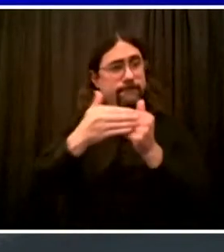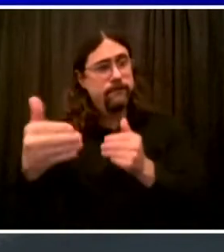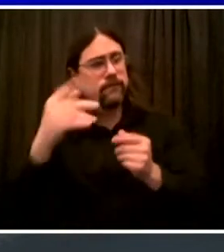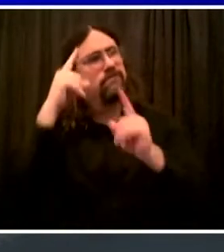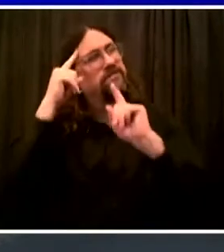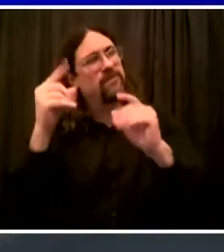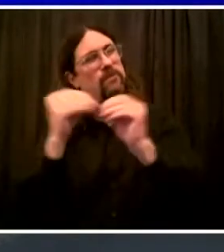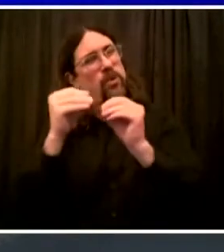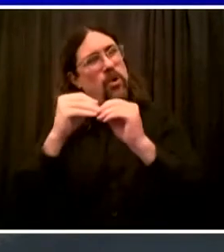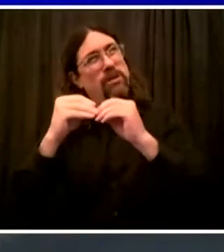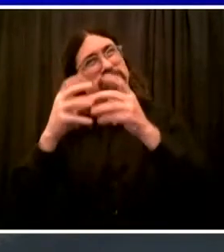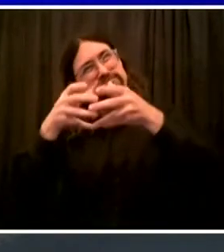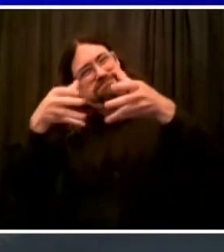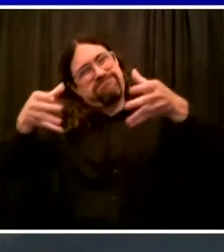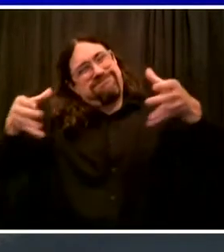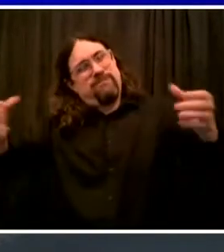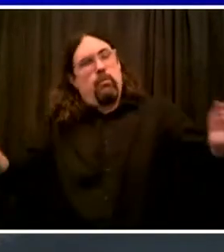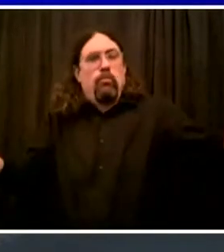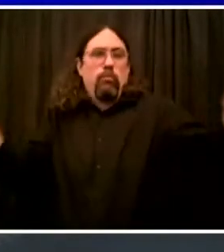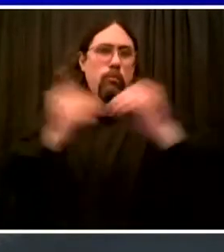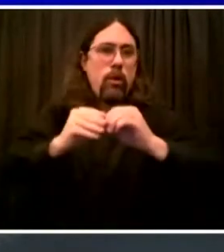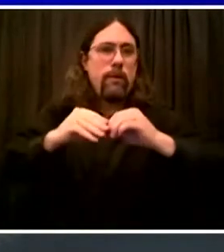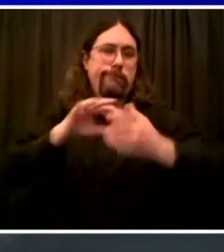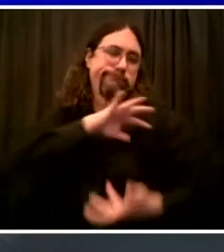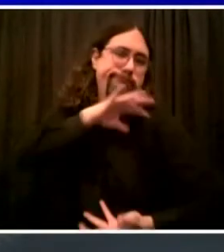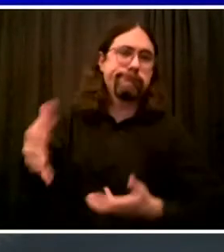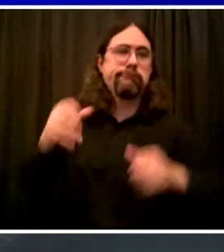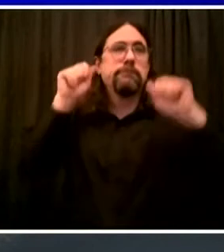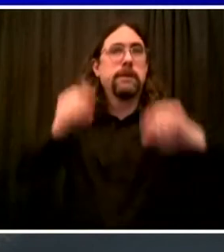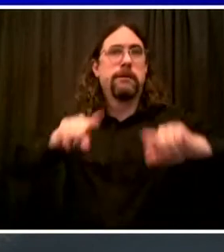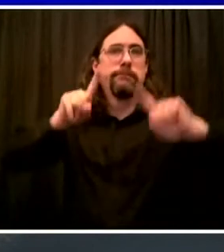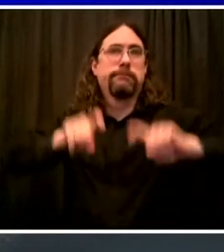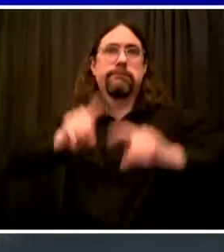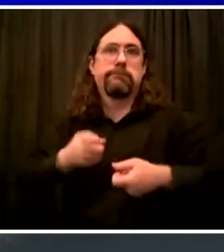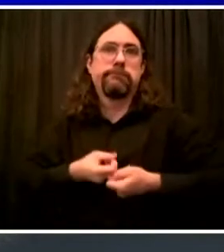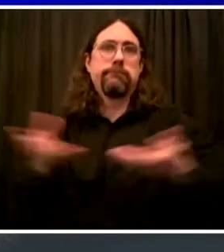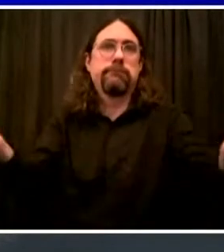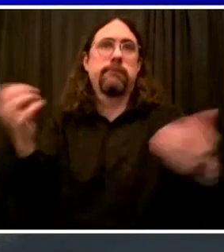contact tracing, and for those who need to be in a hotel, make that hotel available to them.